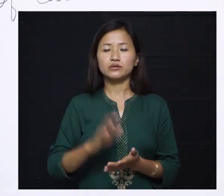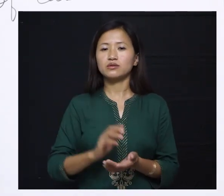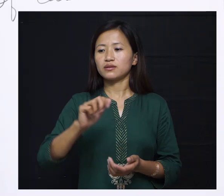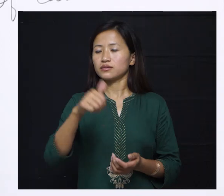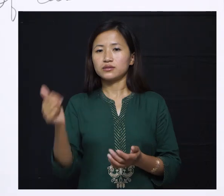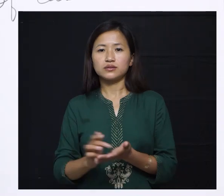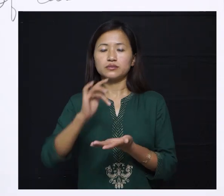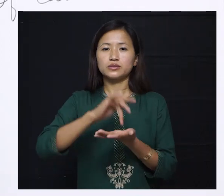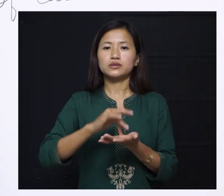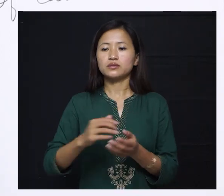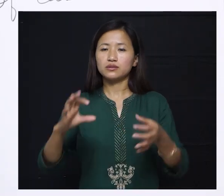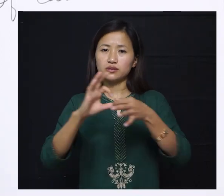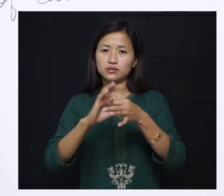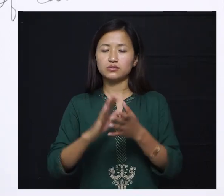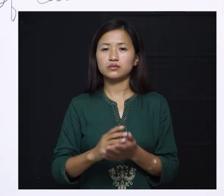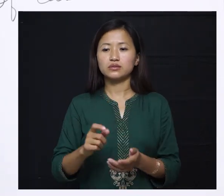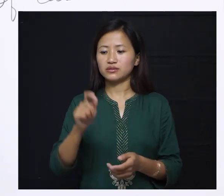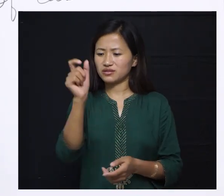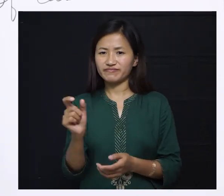were connecting each other. They